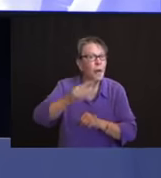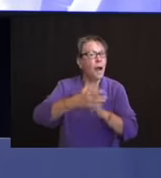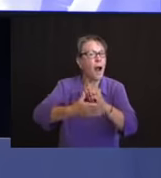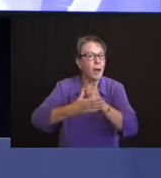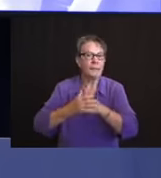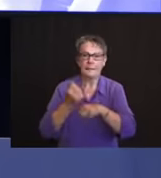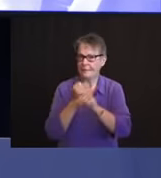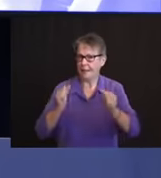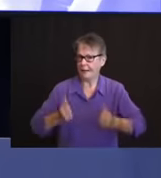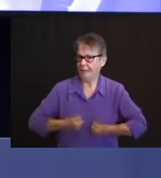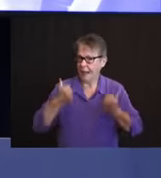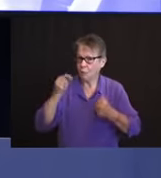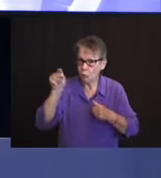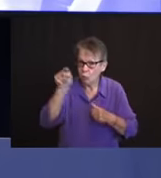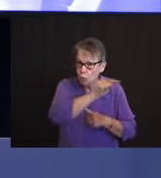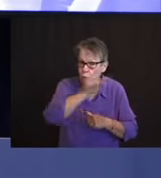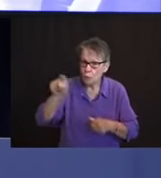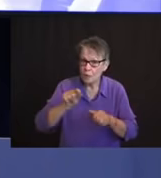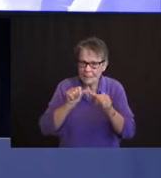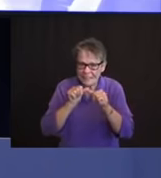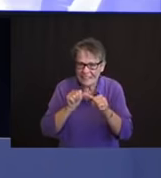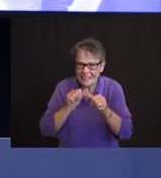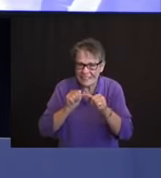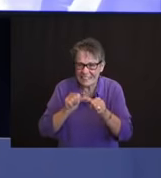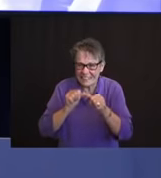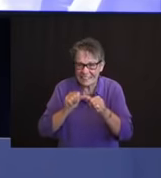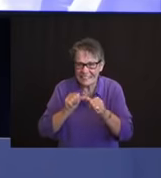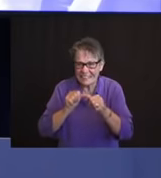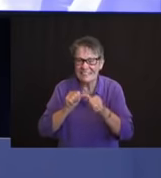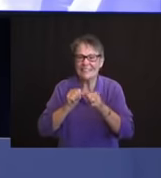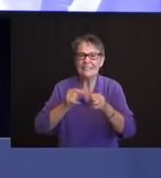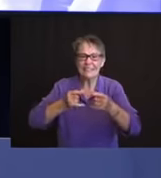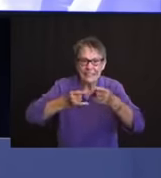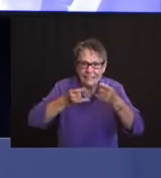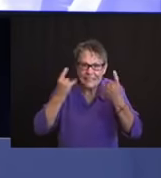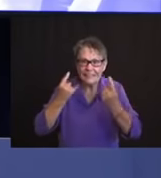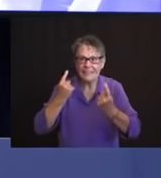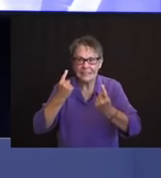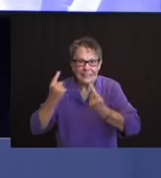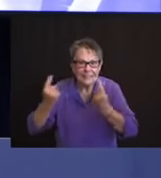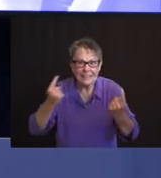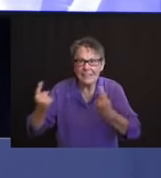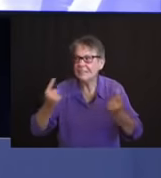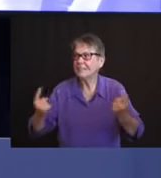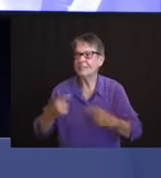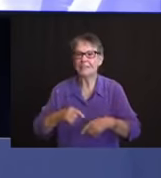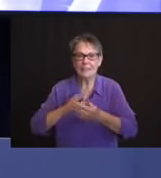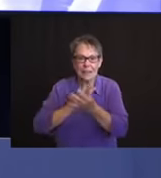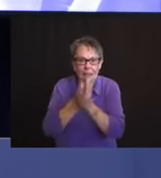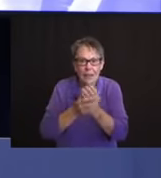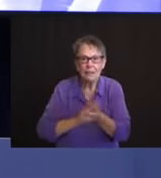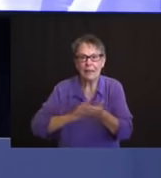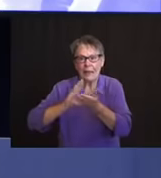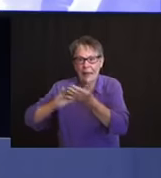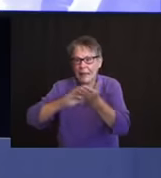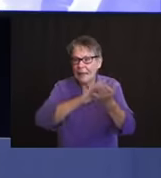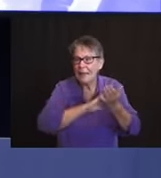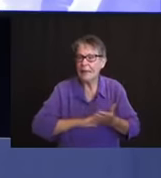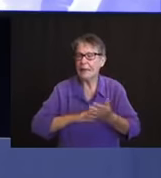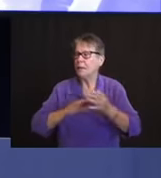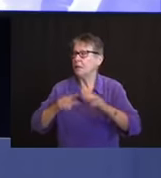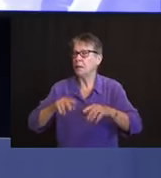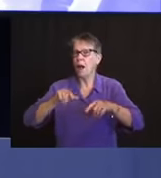and not go backward. We are seeing this happen in other states where there are increasing rates of COVID-19,